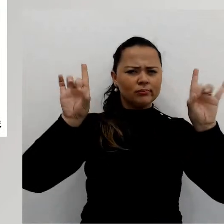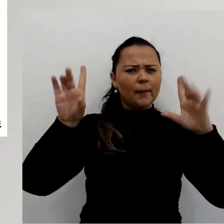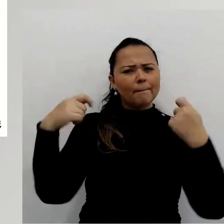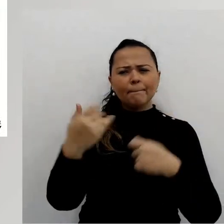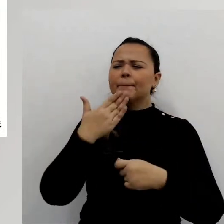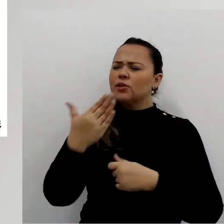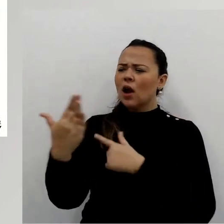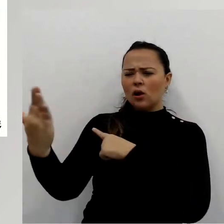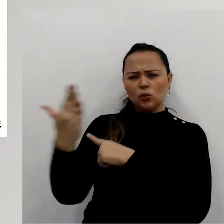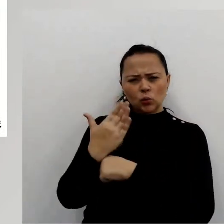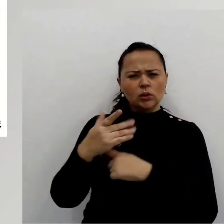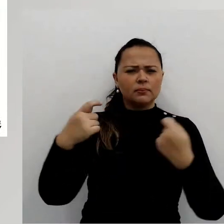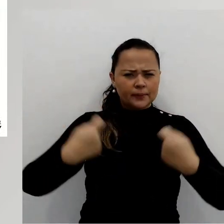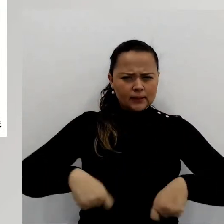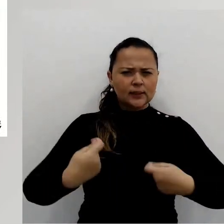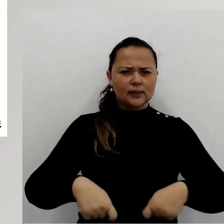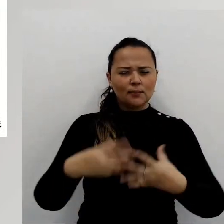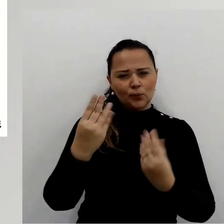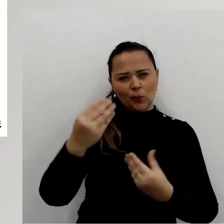Thank you.